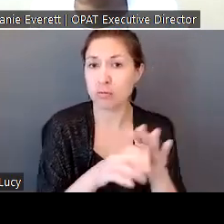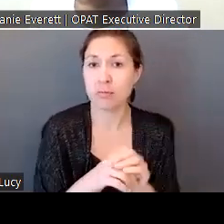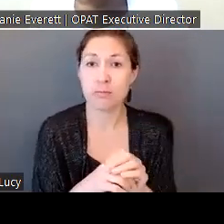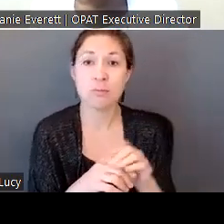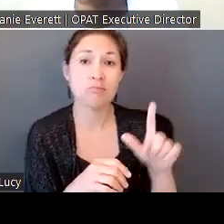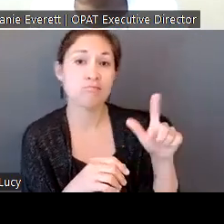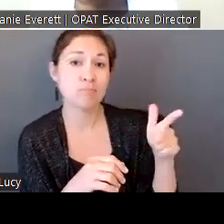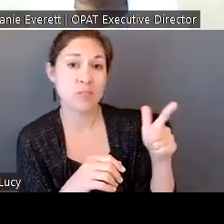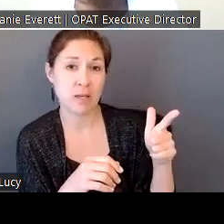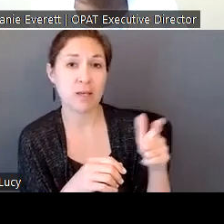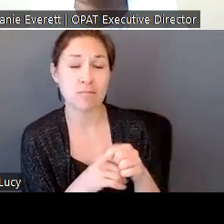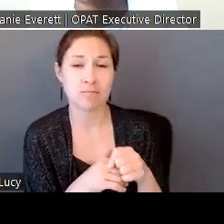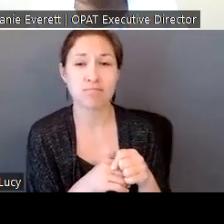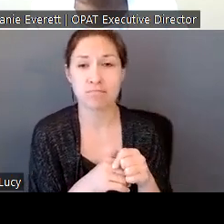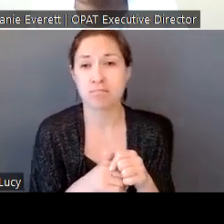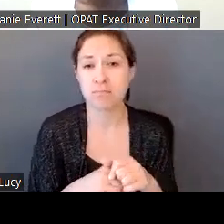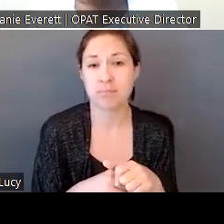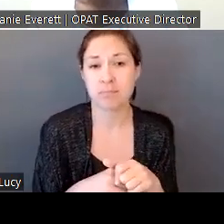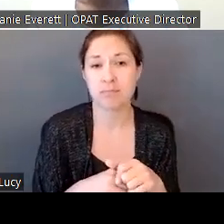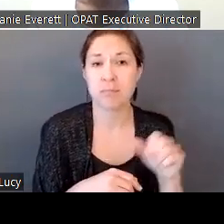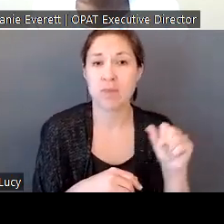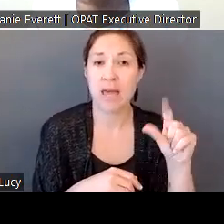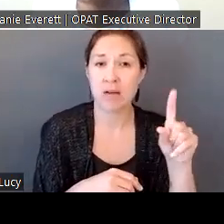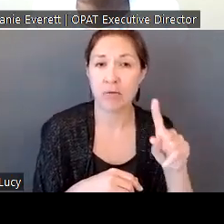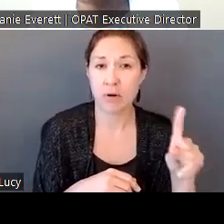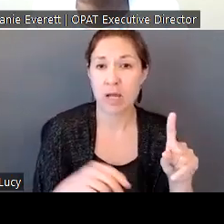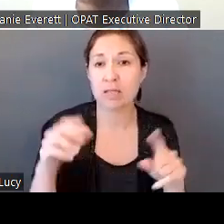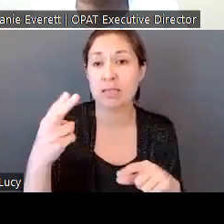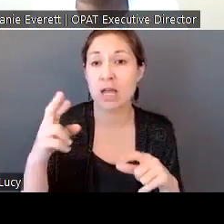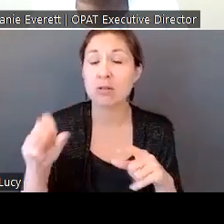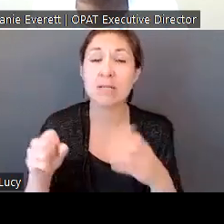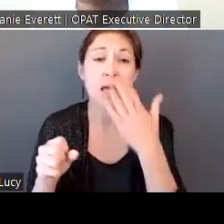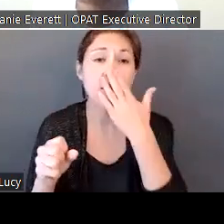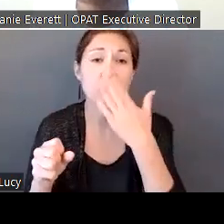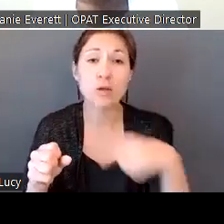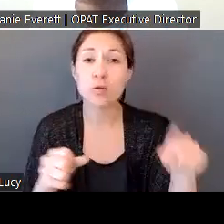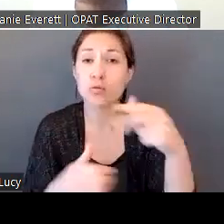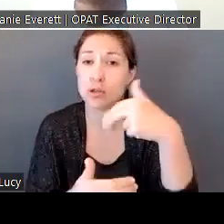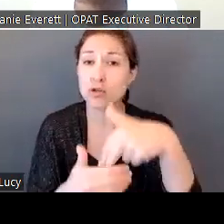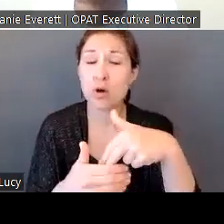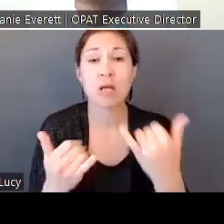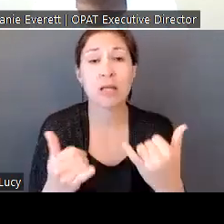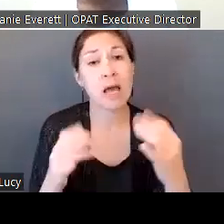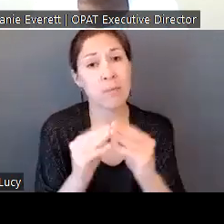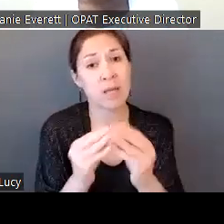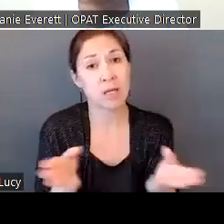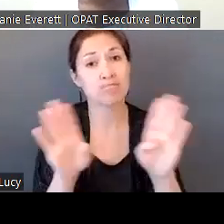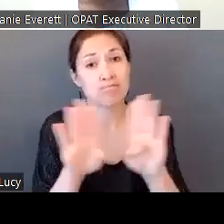Second. Thank you. I thank you all for being here, and this meeting is adjourned.